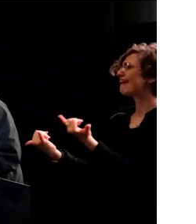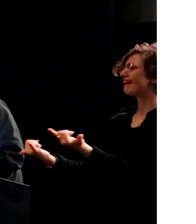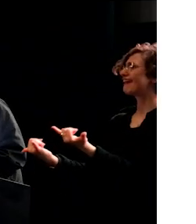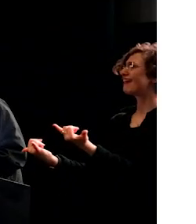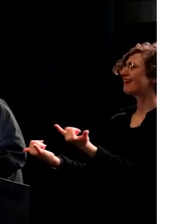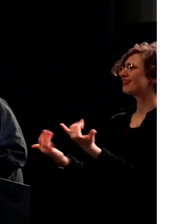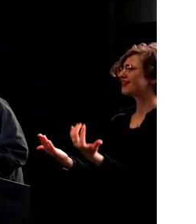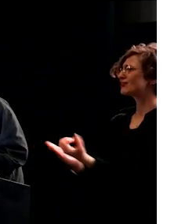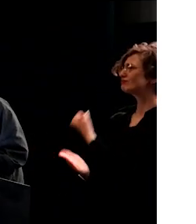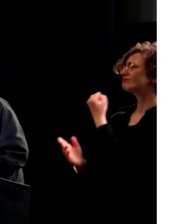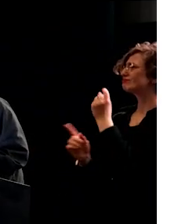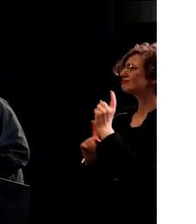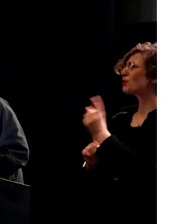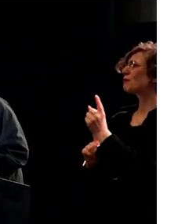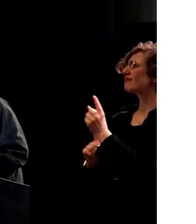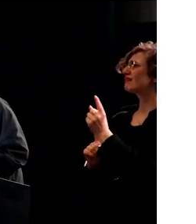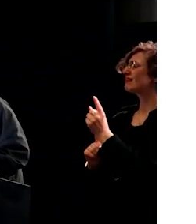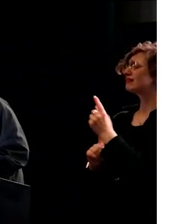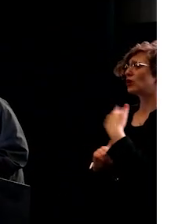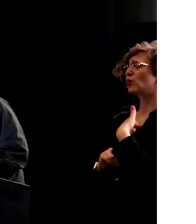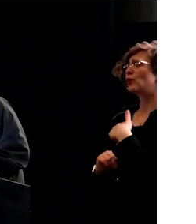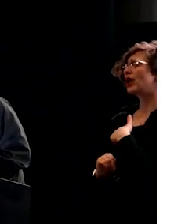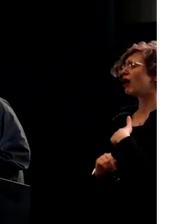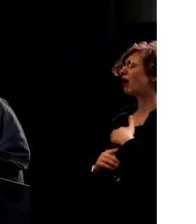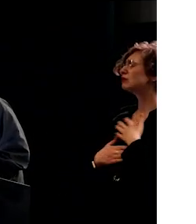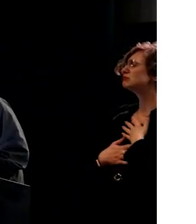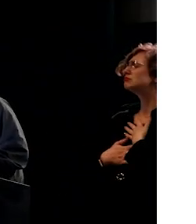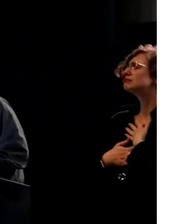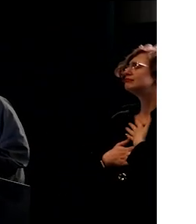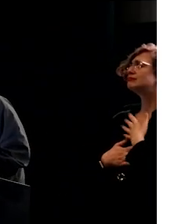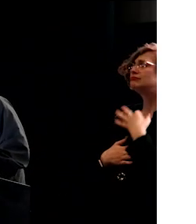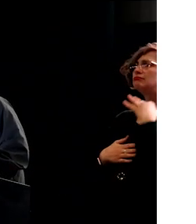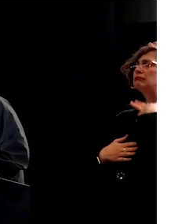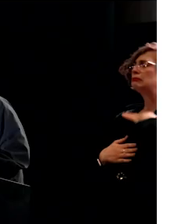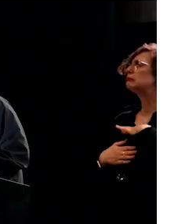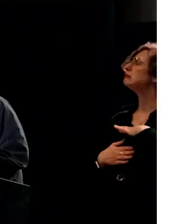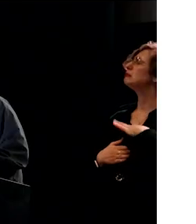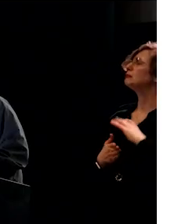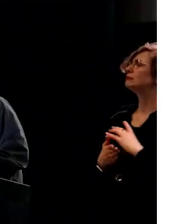I feel like we're truly privileged to do what we do as designers.